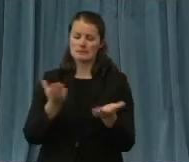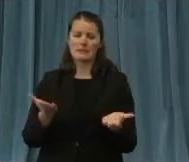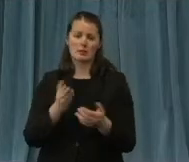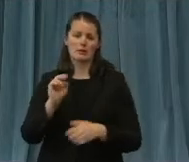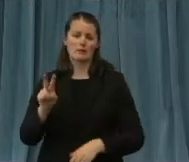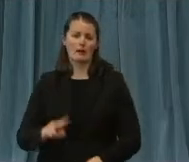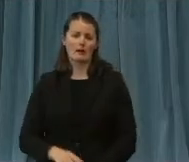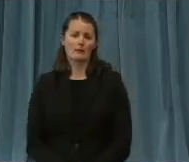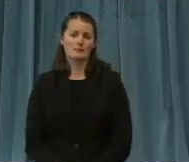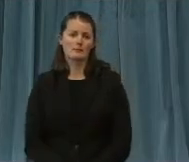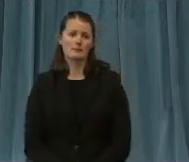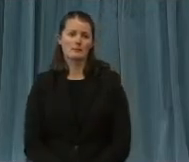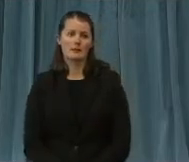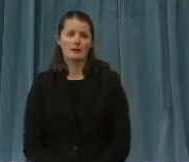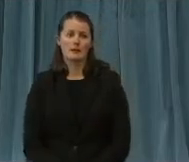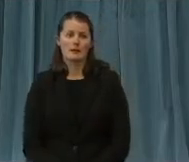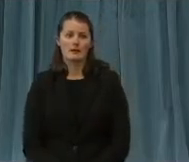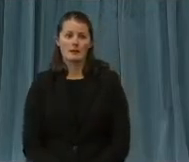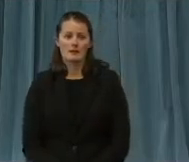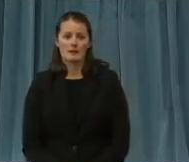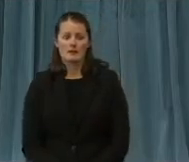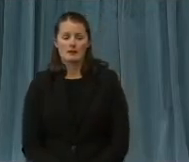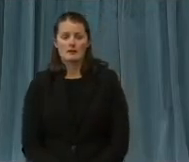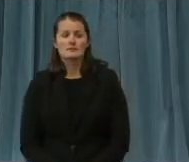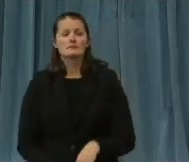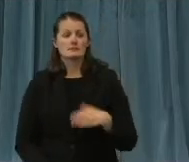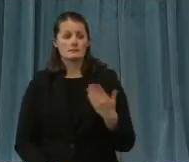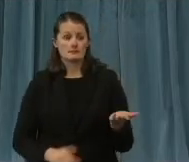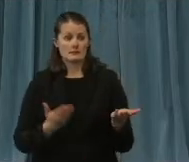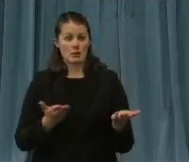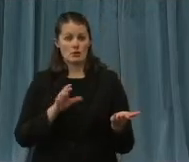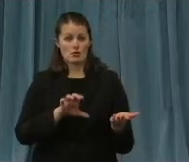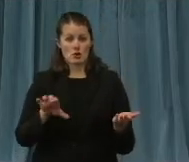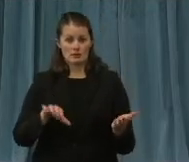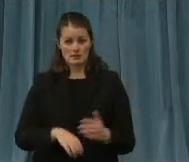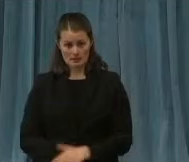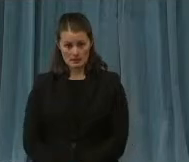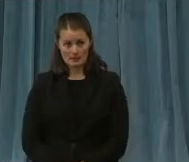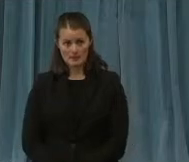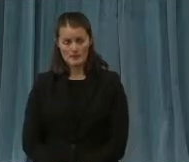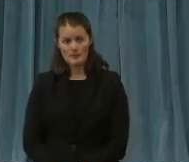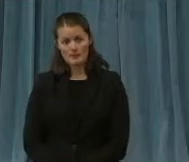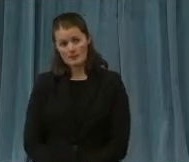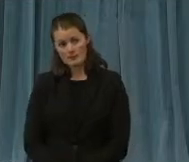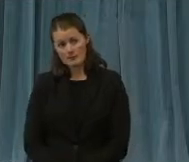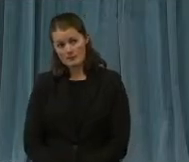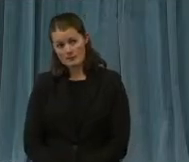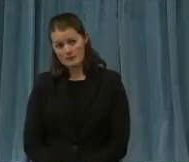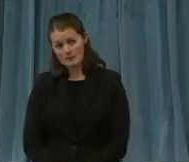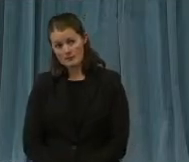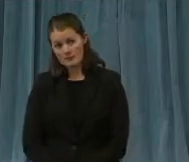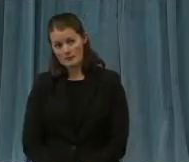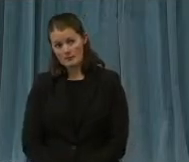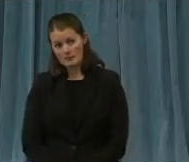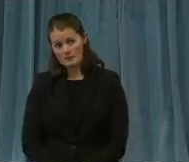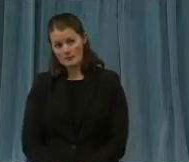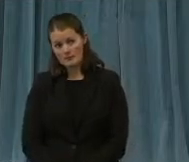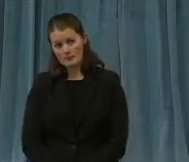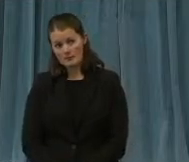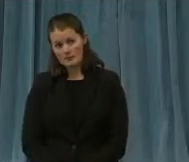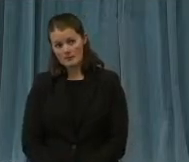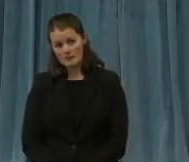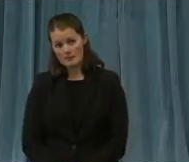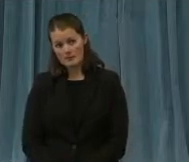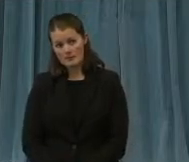Go ahead, Michelle. You're edging up there. So can we say anything about where essential services such as